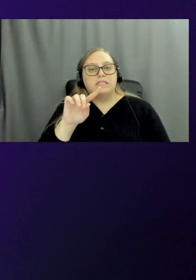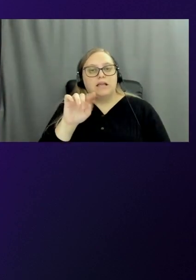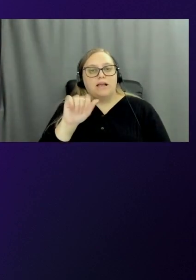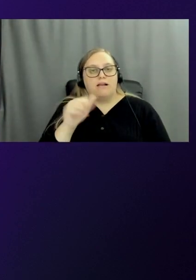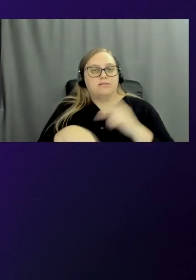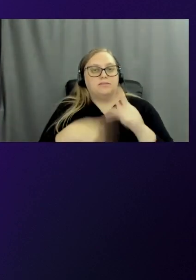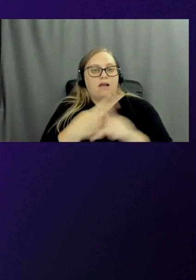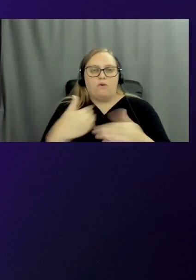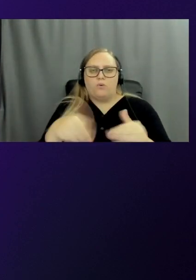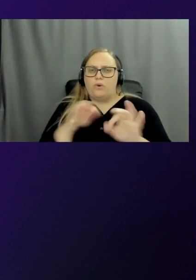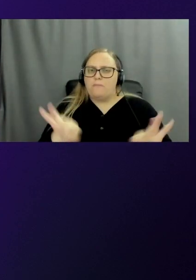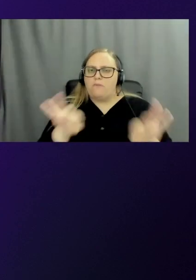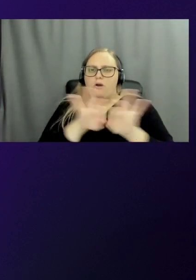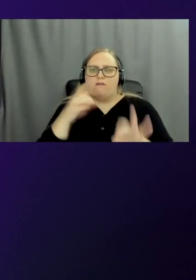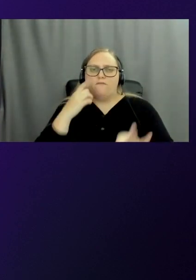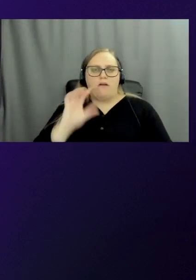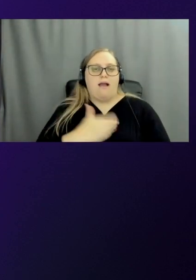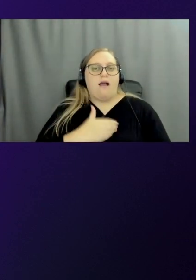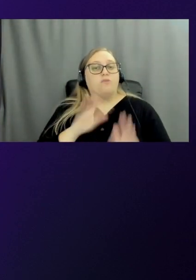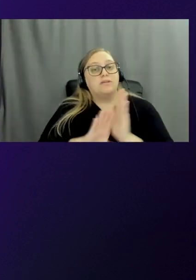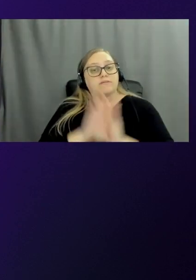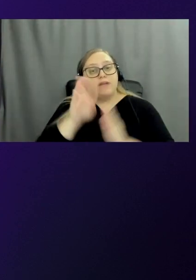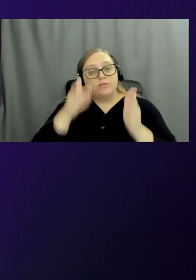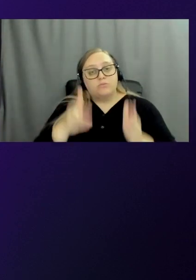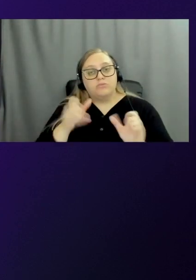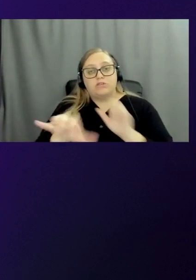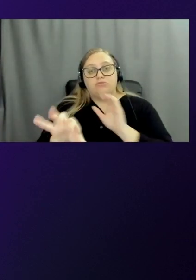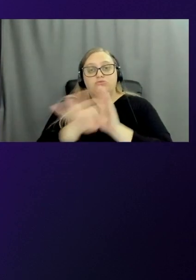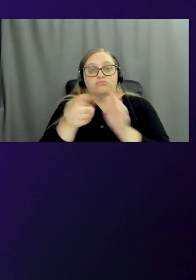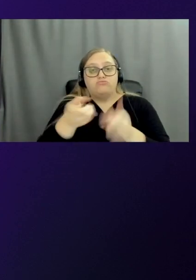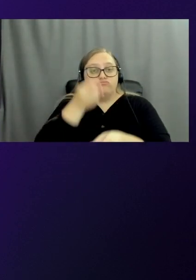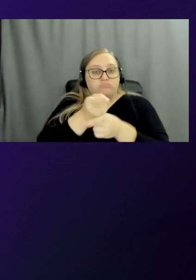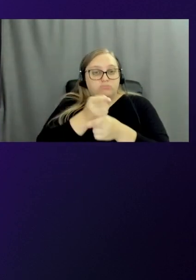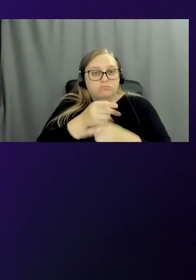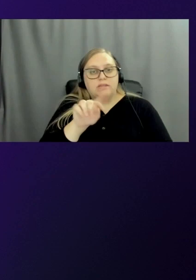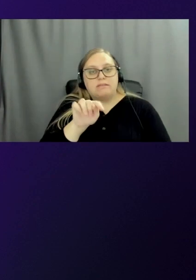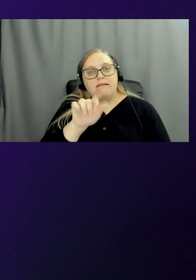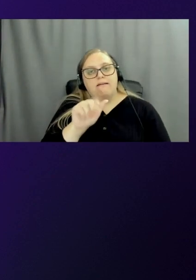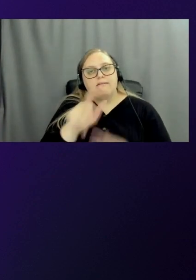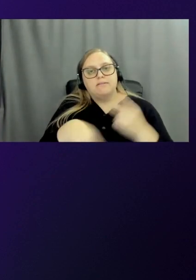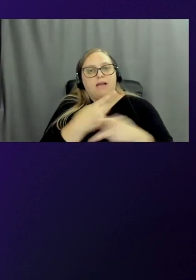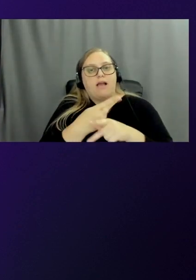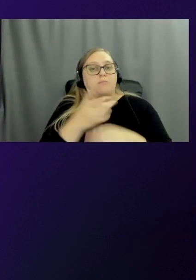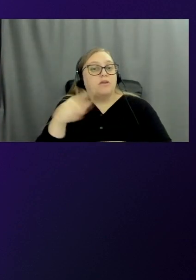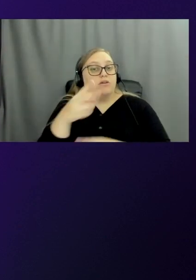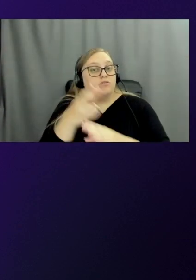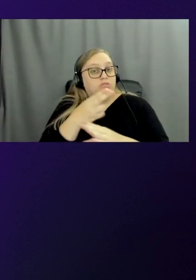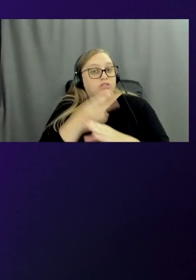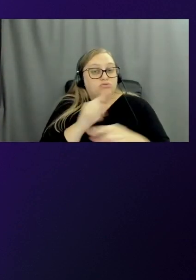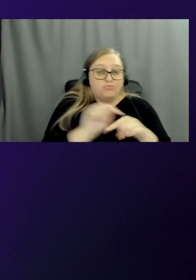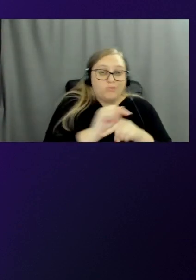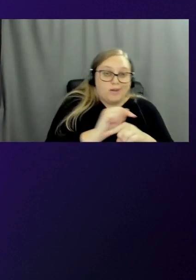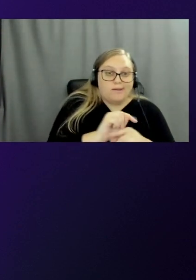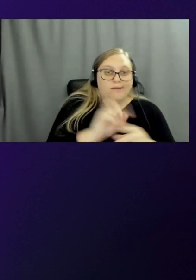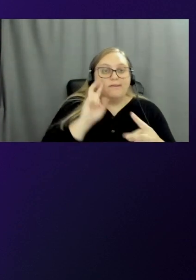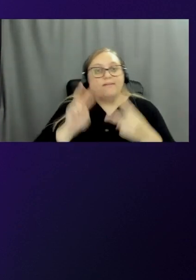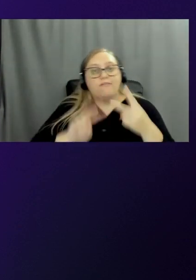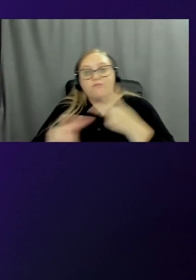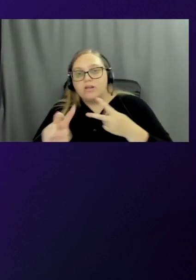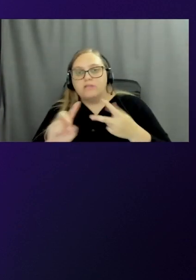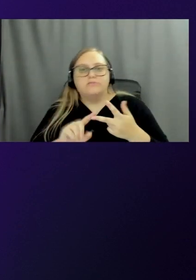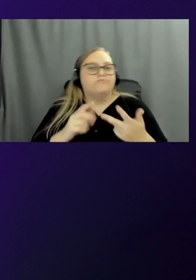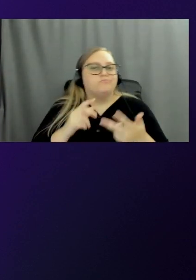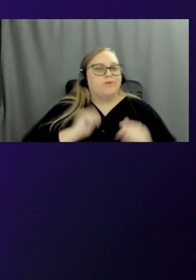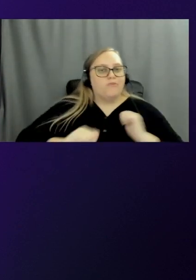our developers can choose the right data type based on their use case. Are they training versus are they doing inference? What are their performance